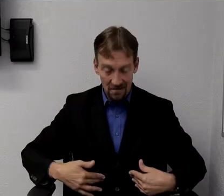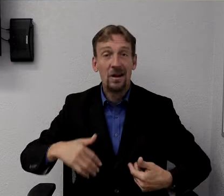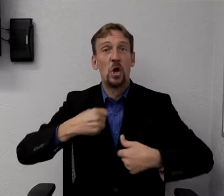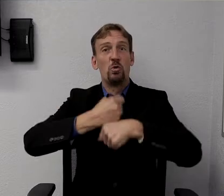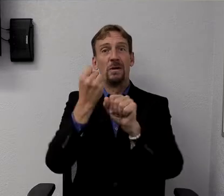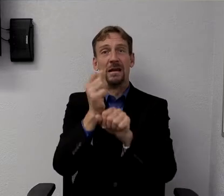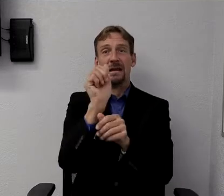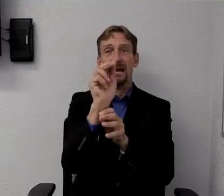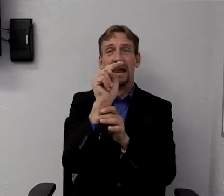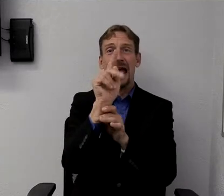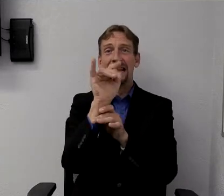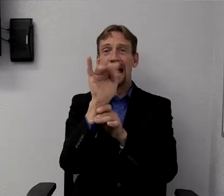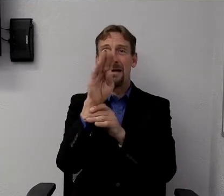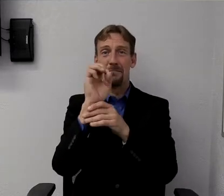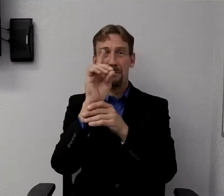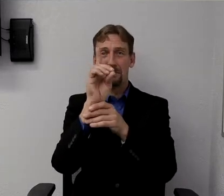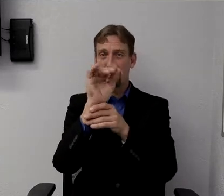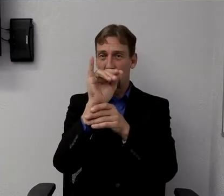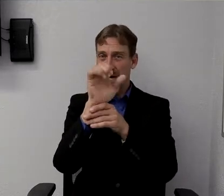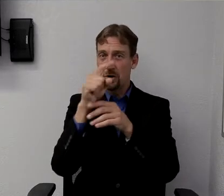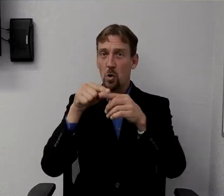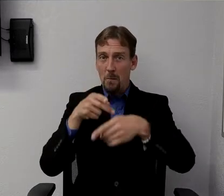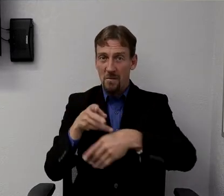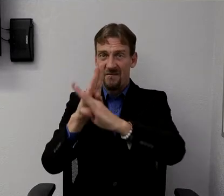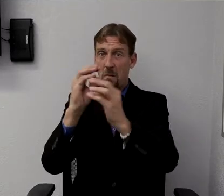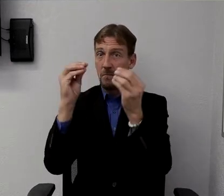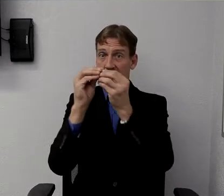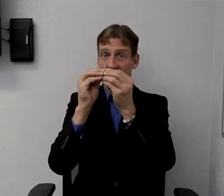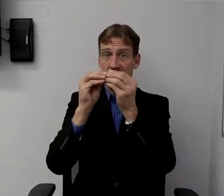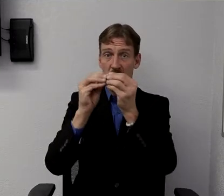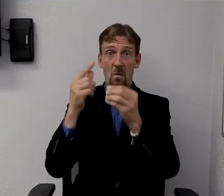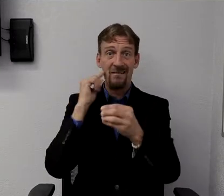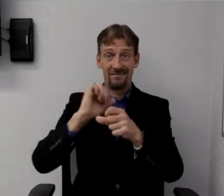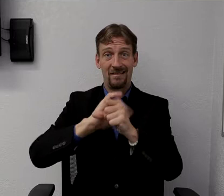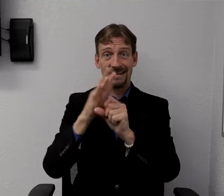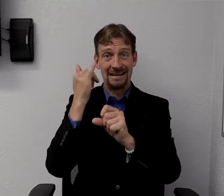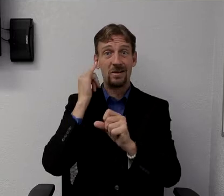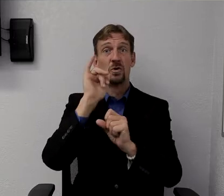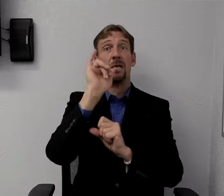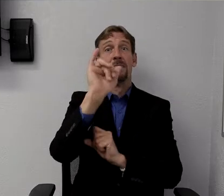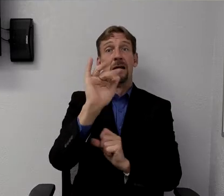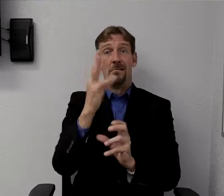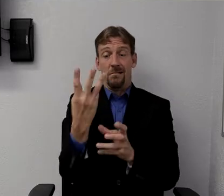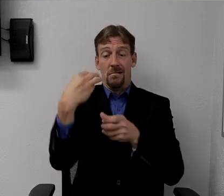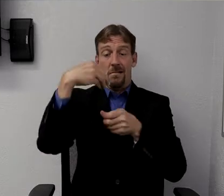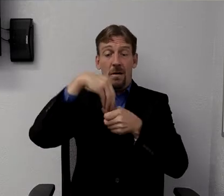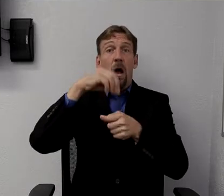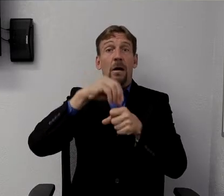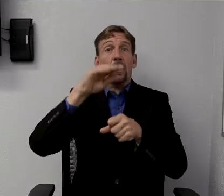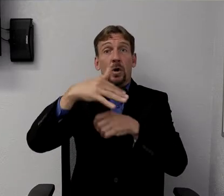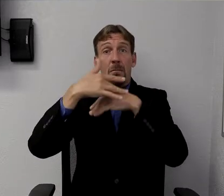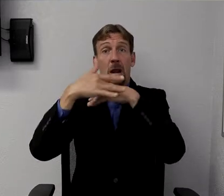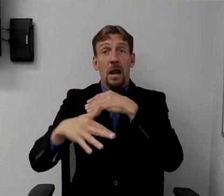antibodies. And that those antibodies are in our bloodstream. They actually then will